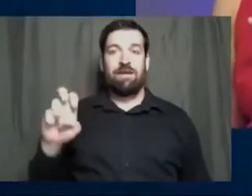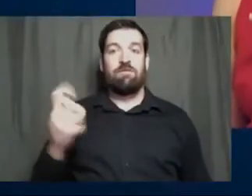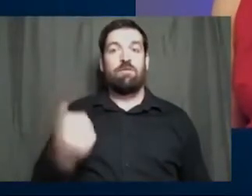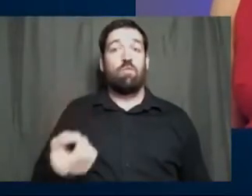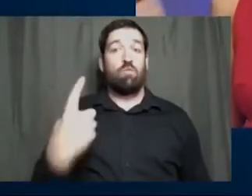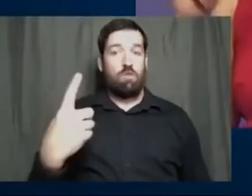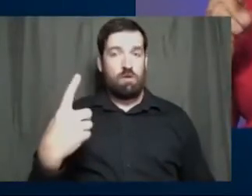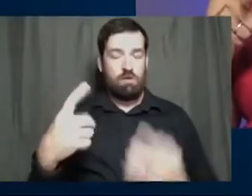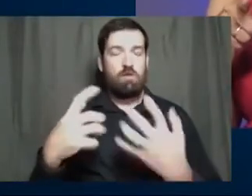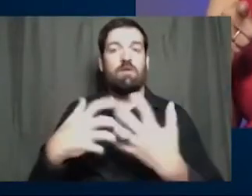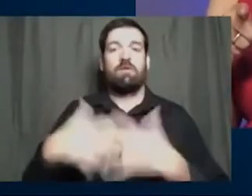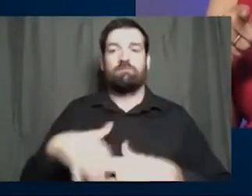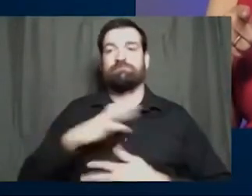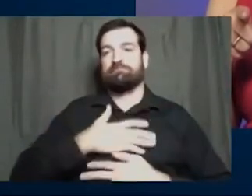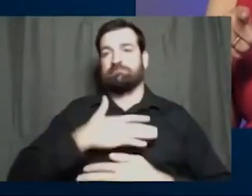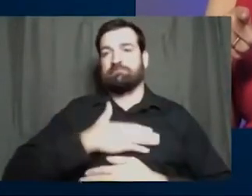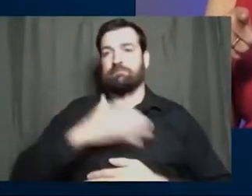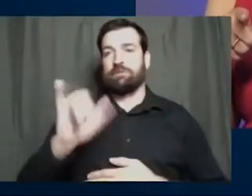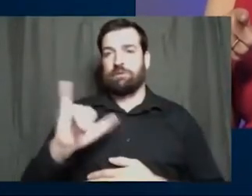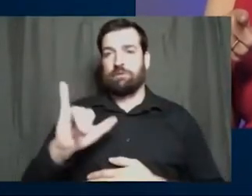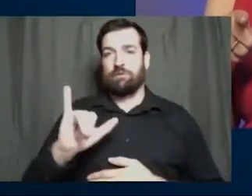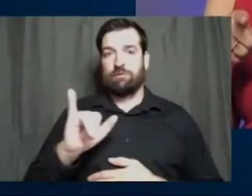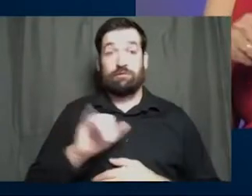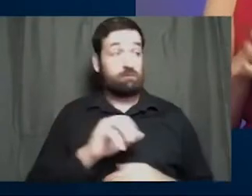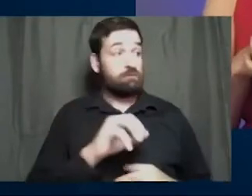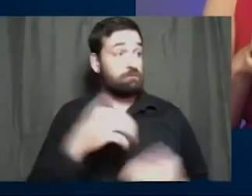Dr. Stites here in just a moment. Do we have reporters on the line?